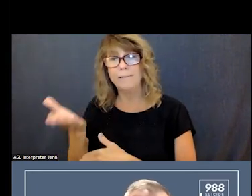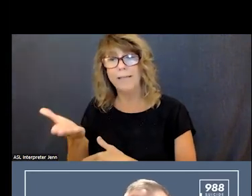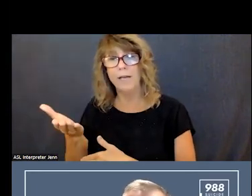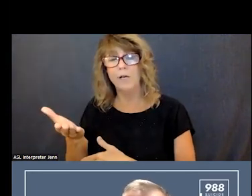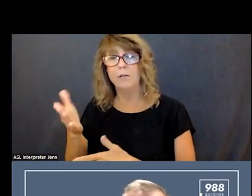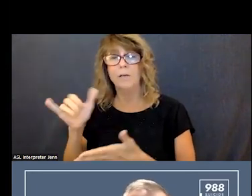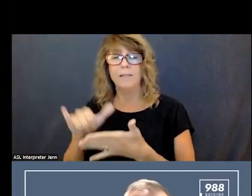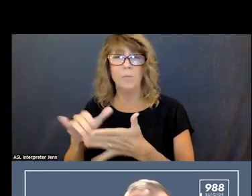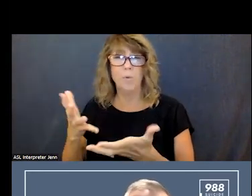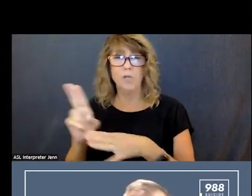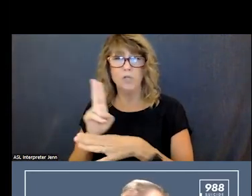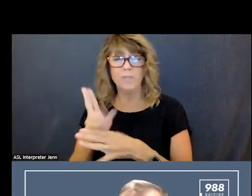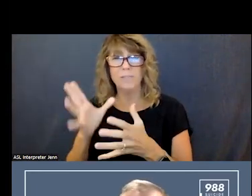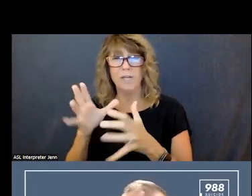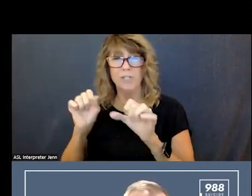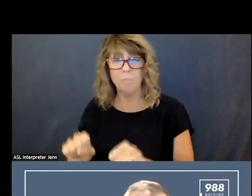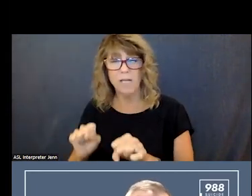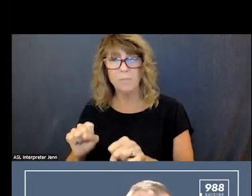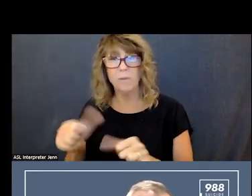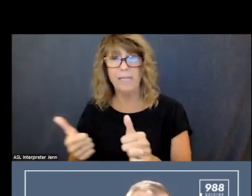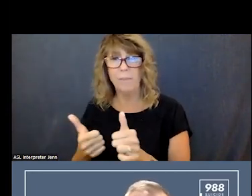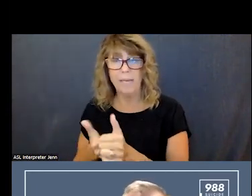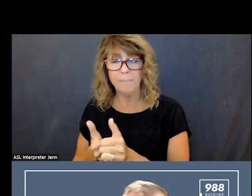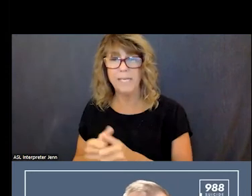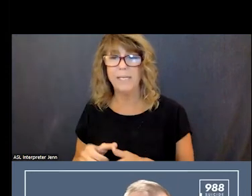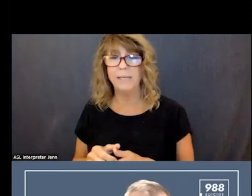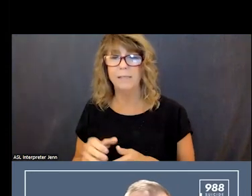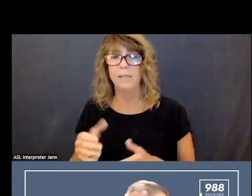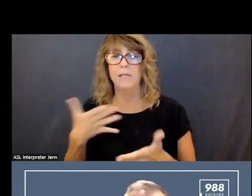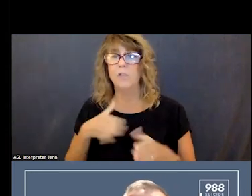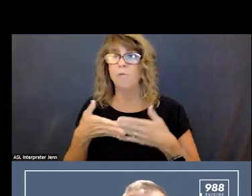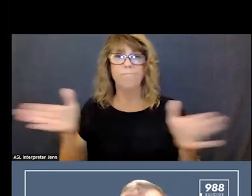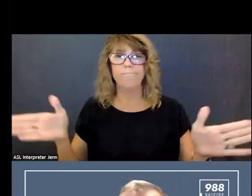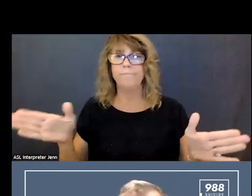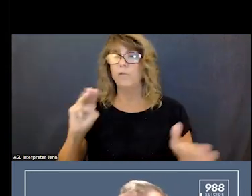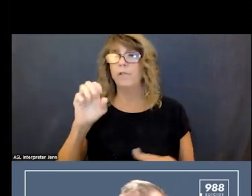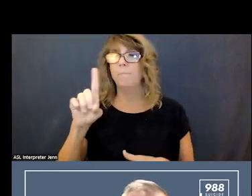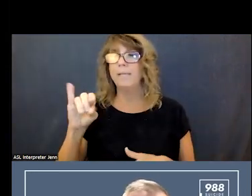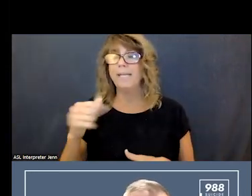much as possible so that they can get updated across media. We have